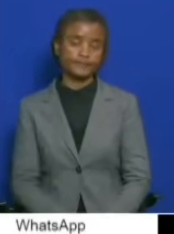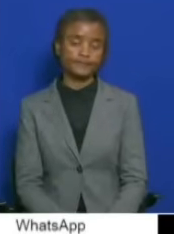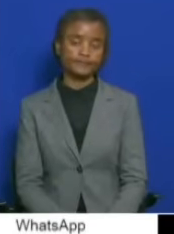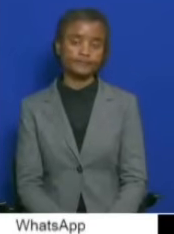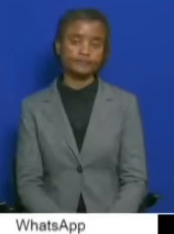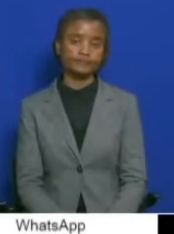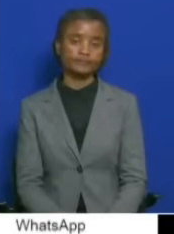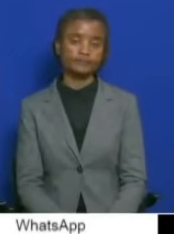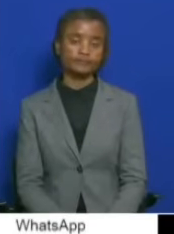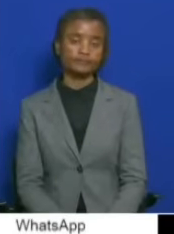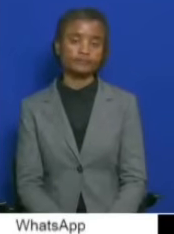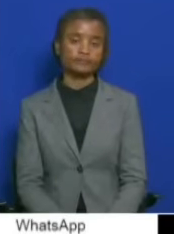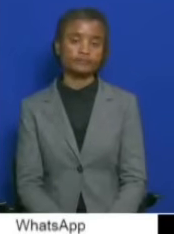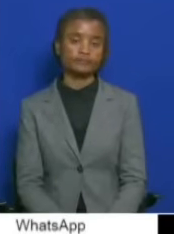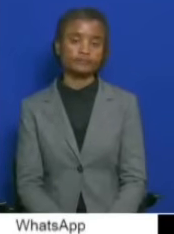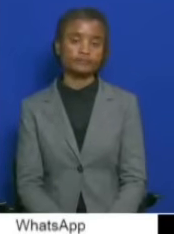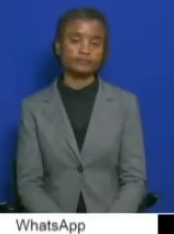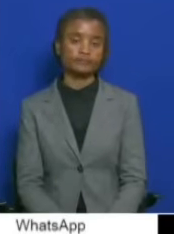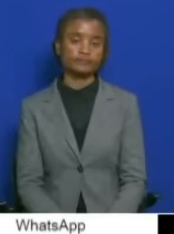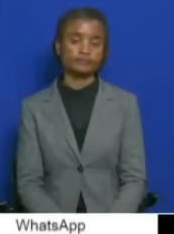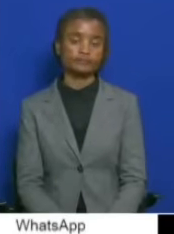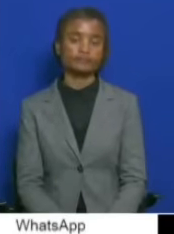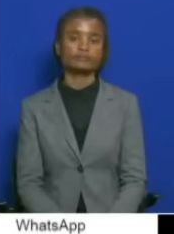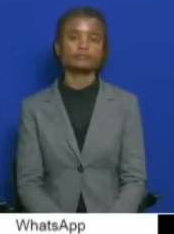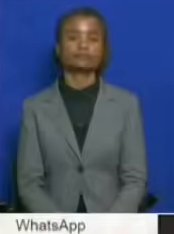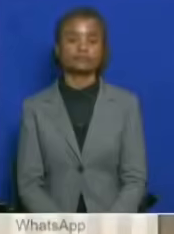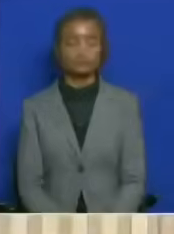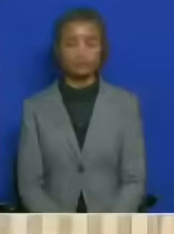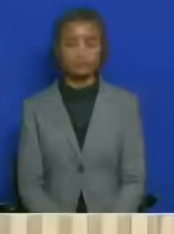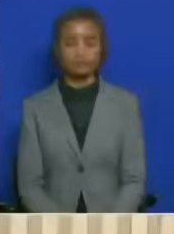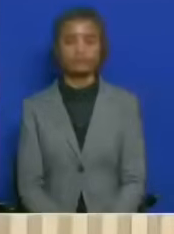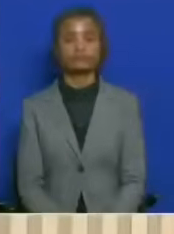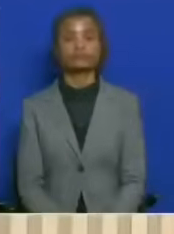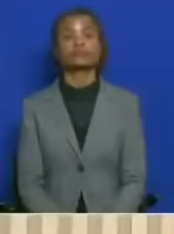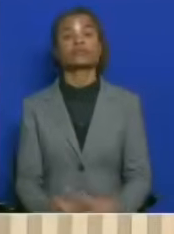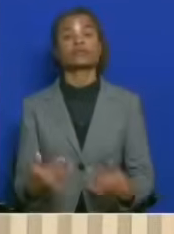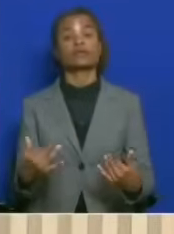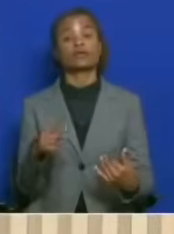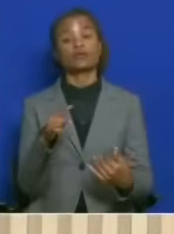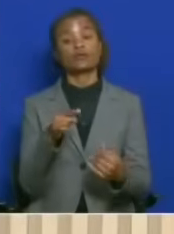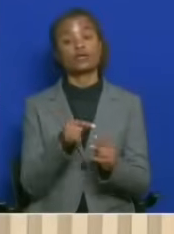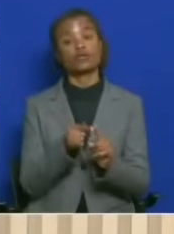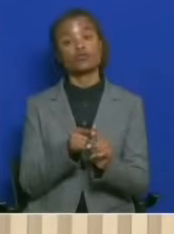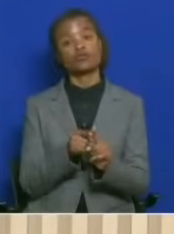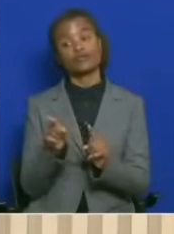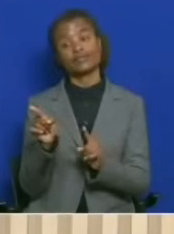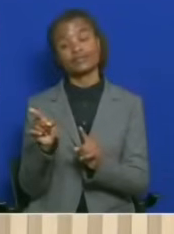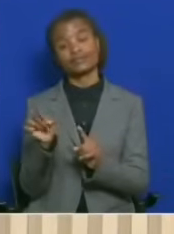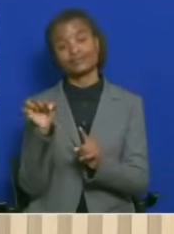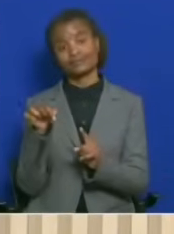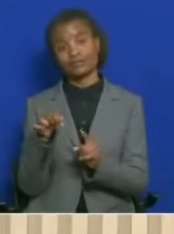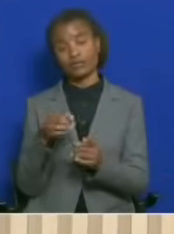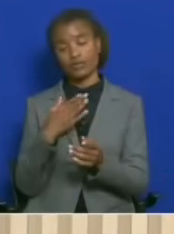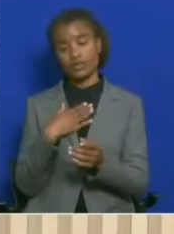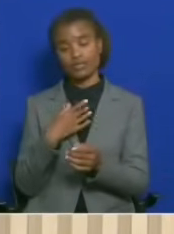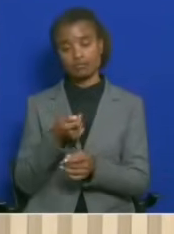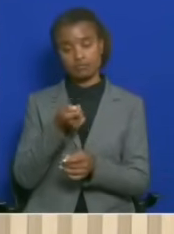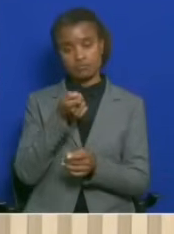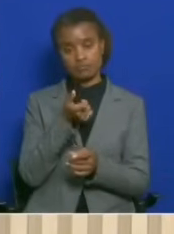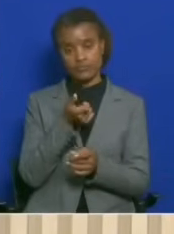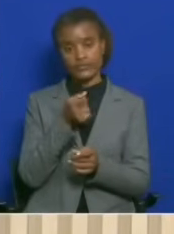And then the real actual diversion I wanted to make, and just very quickly, is on